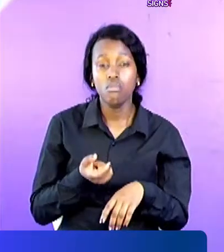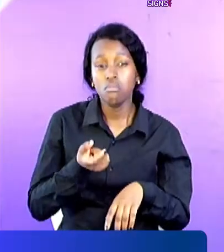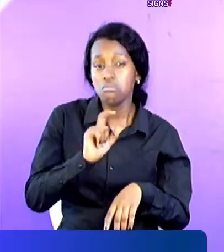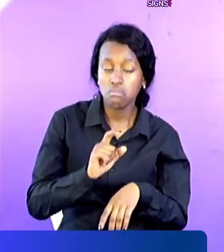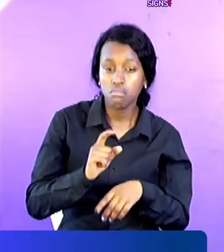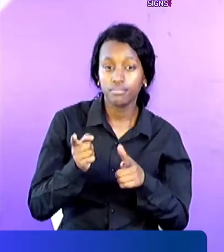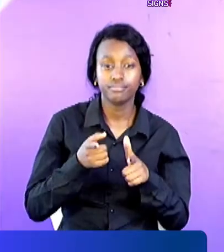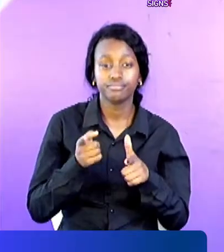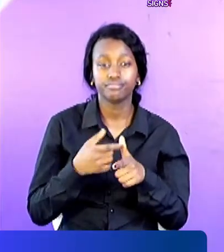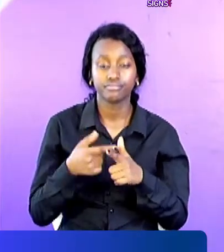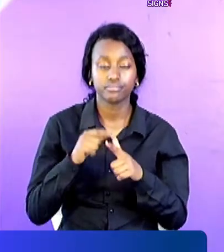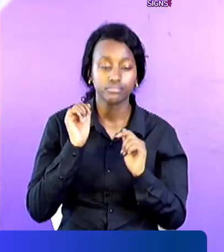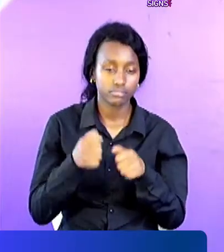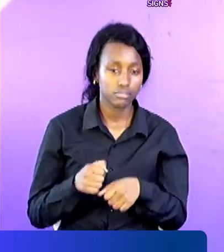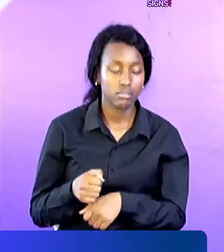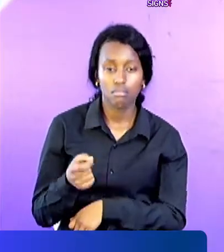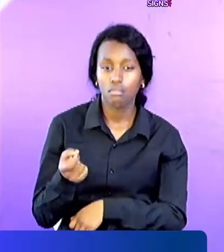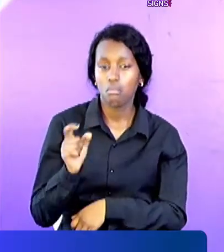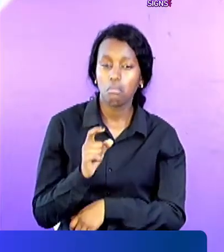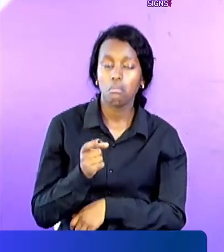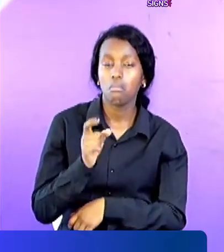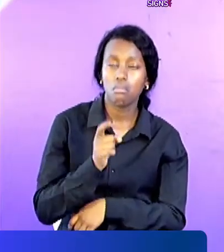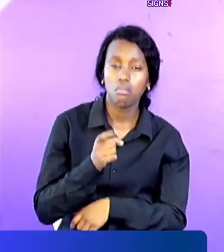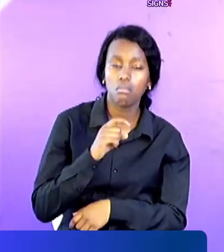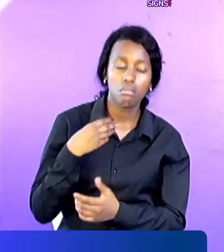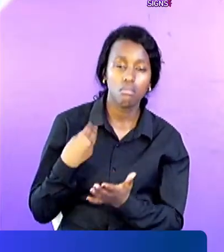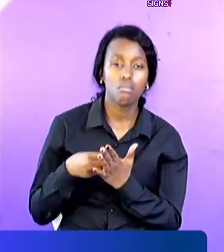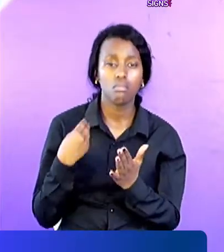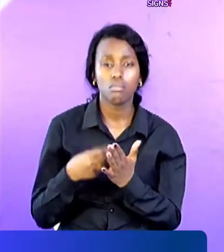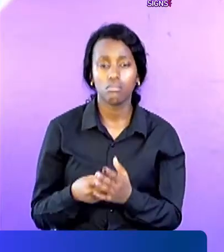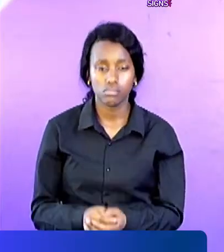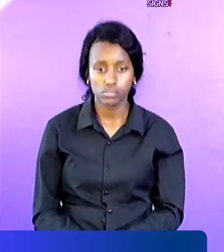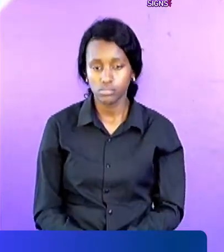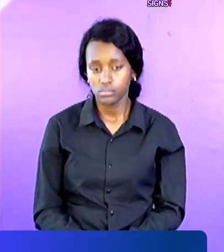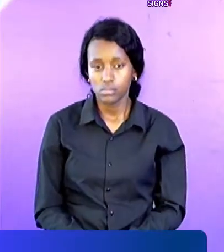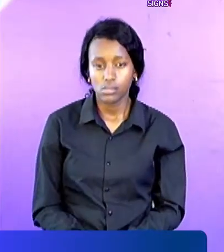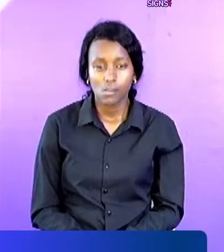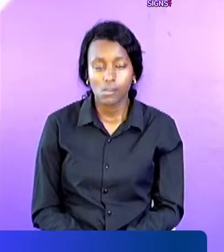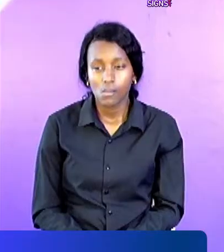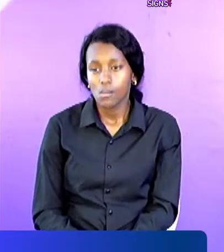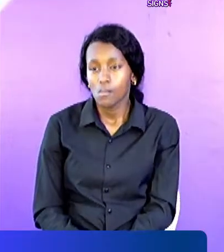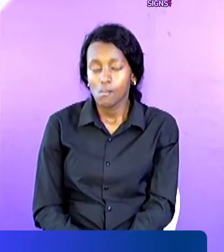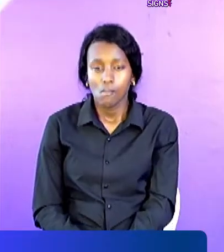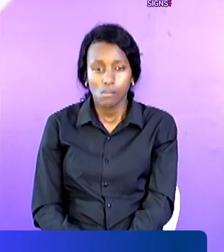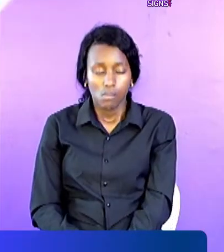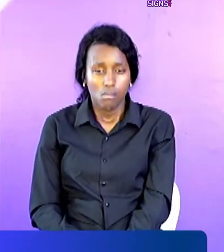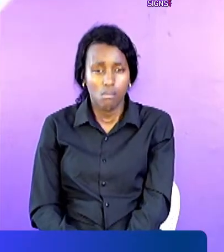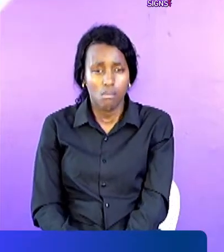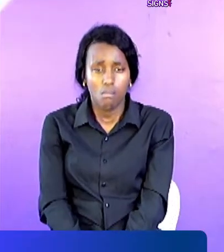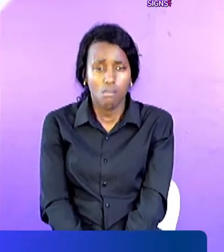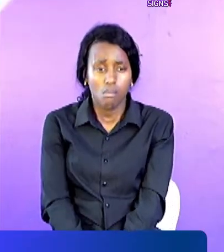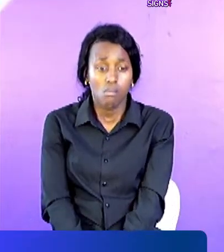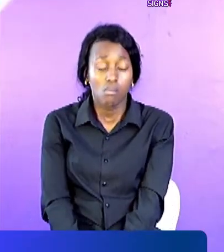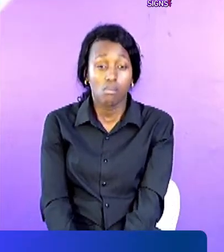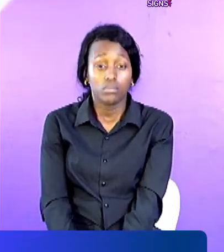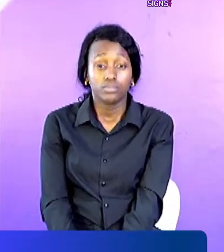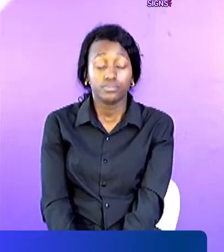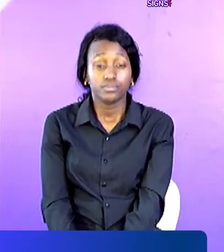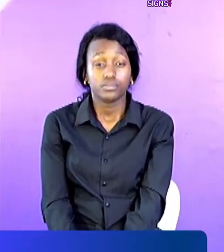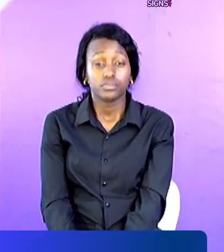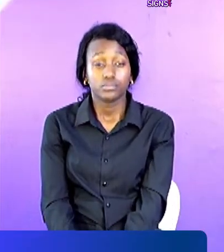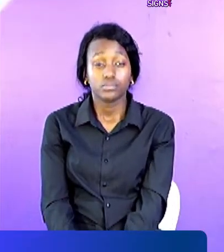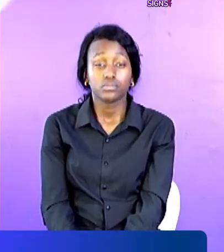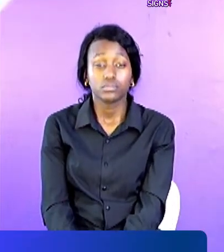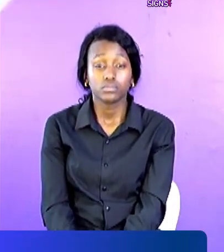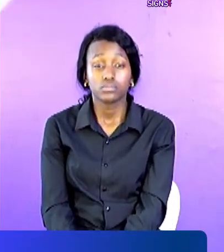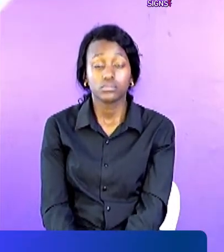For example, the Dr. Coban bond fund is structured that way. Minimum 1,000.